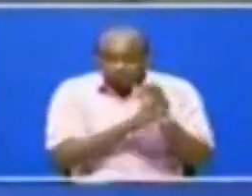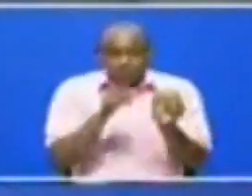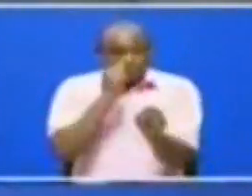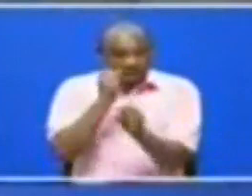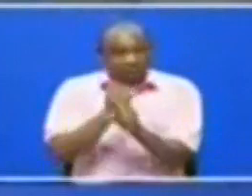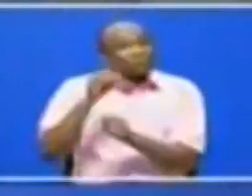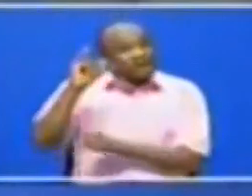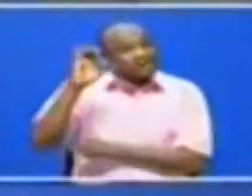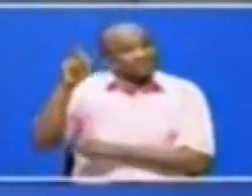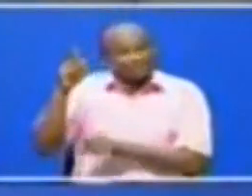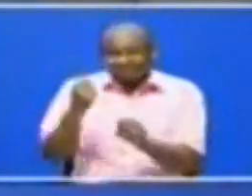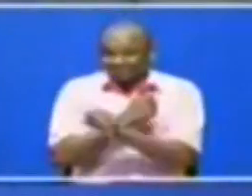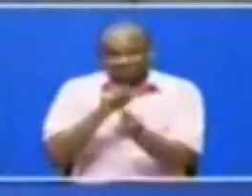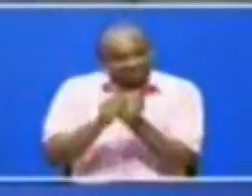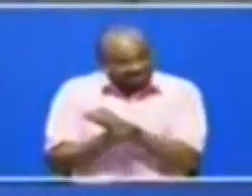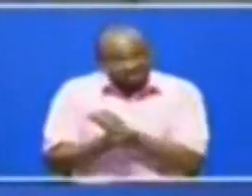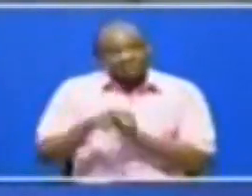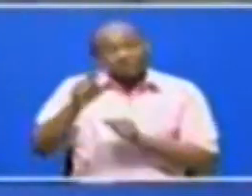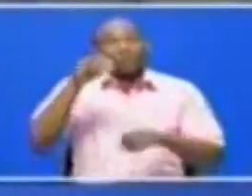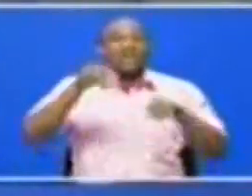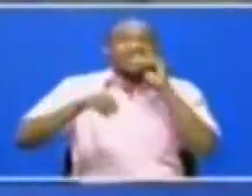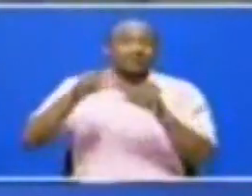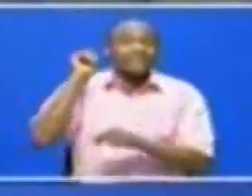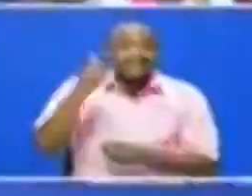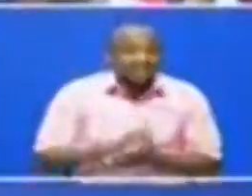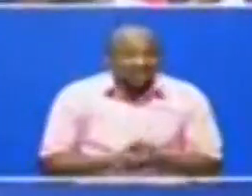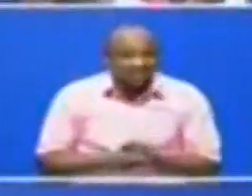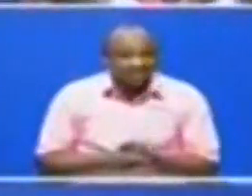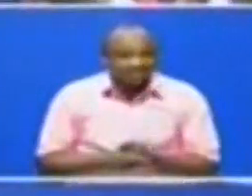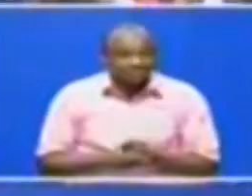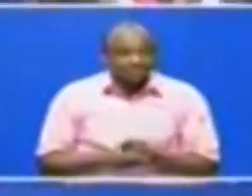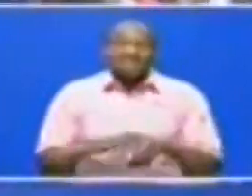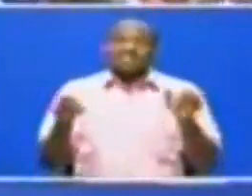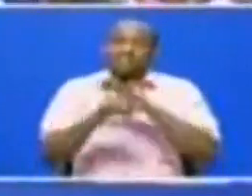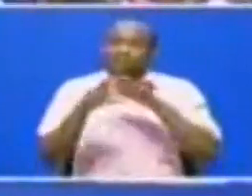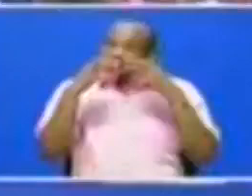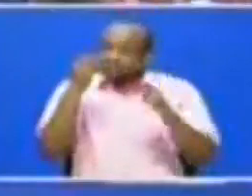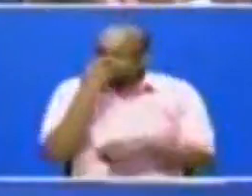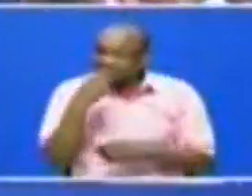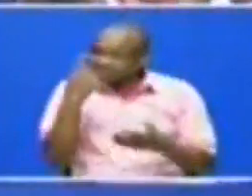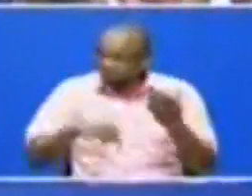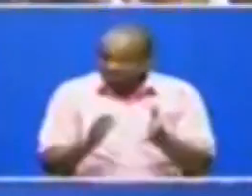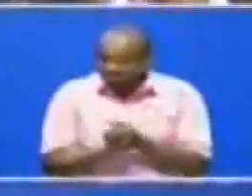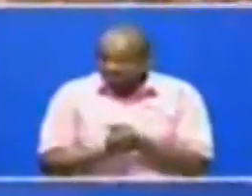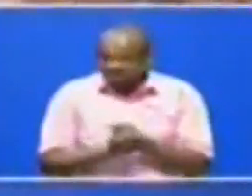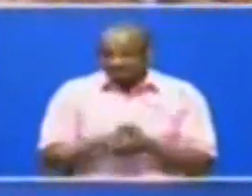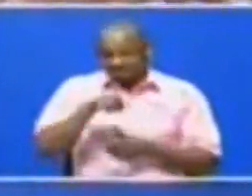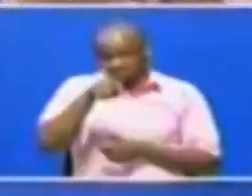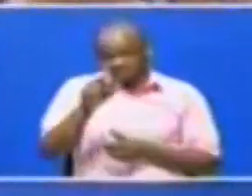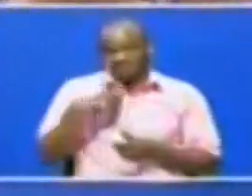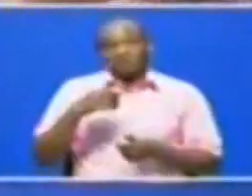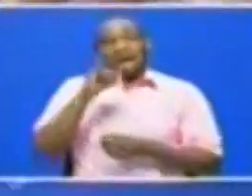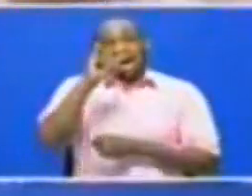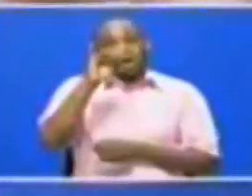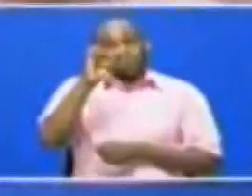of IEBC to conduct elections in Kenya. The deputy president claims calls for the reconstitution of